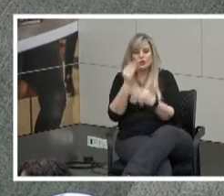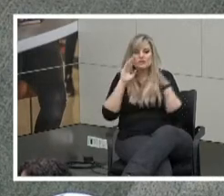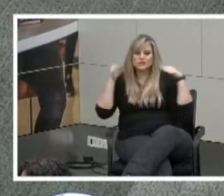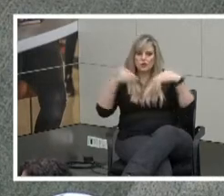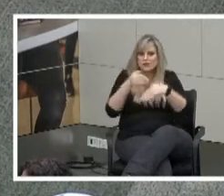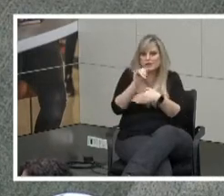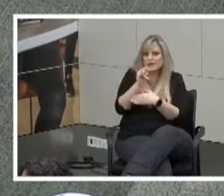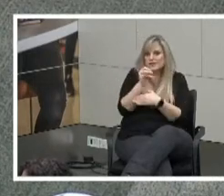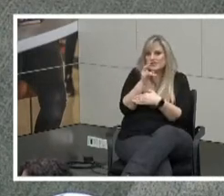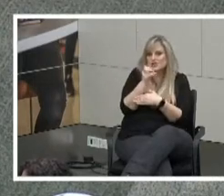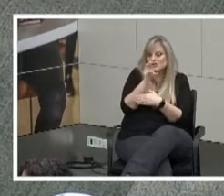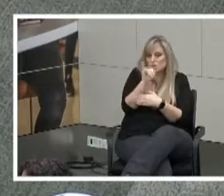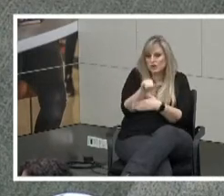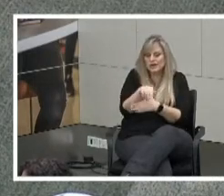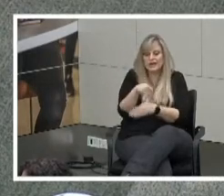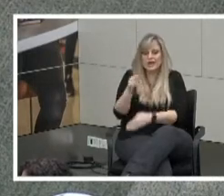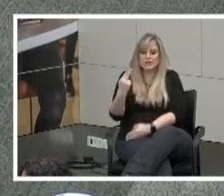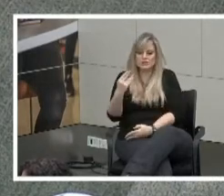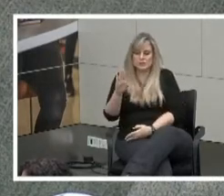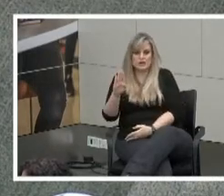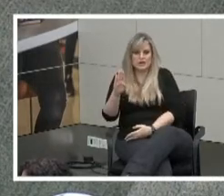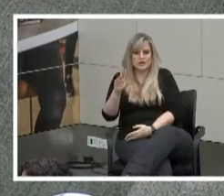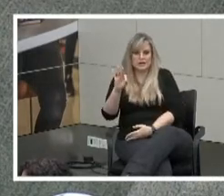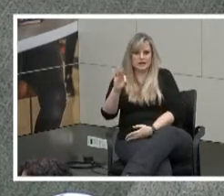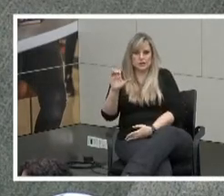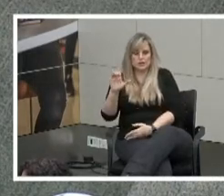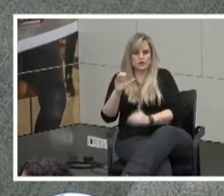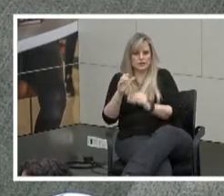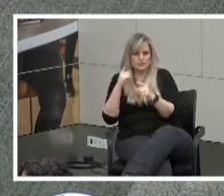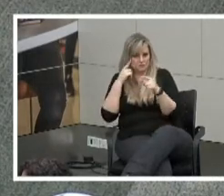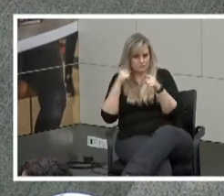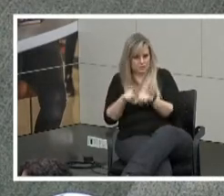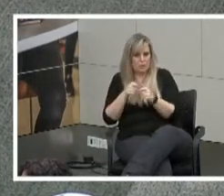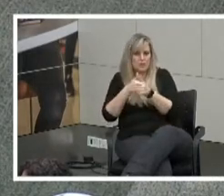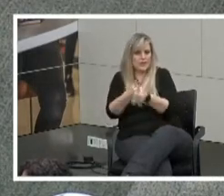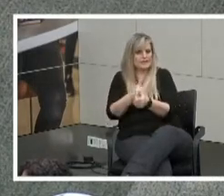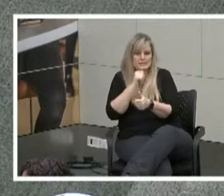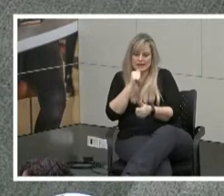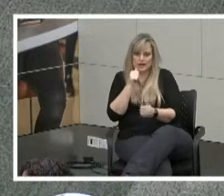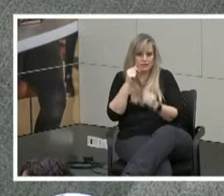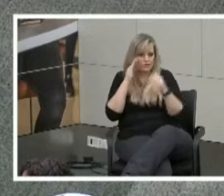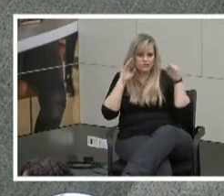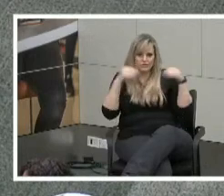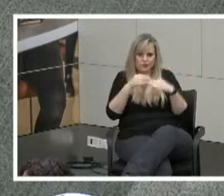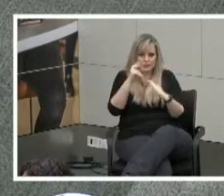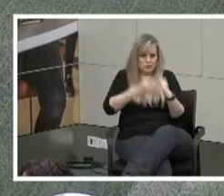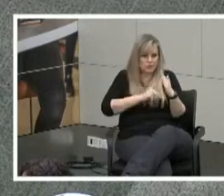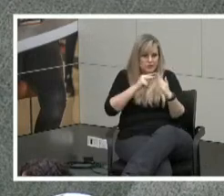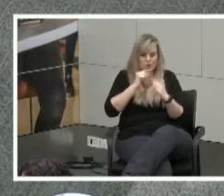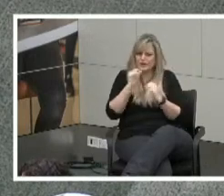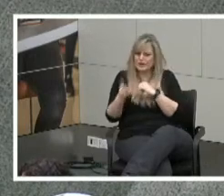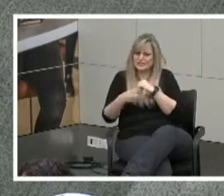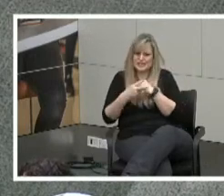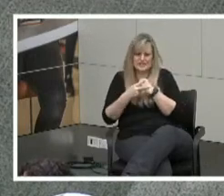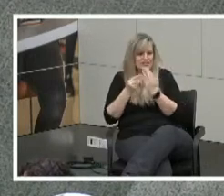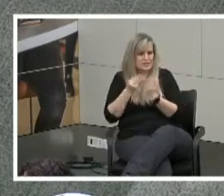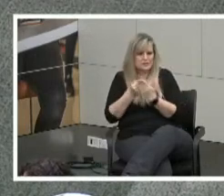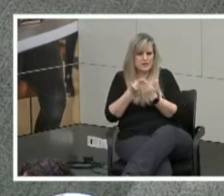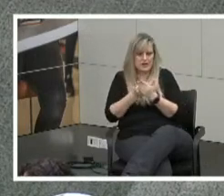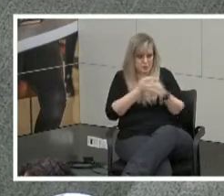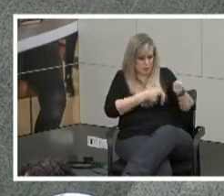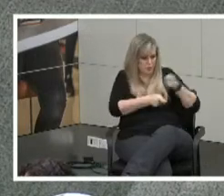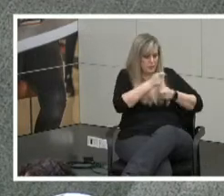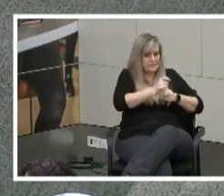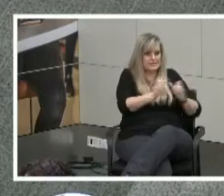and HB 900 compliance not literacy we are not saving money by replacing our experienced certified